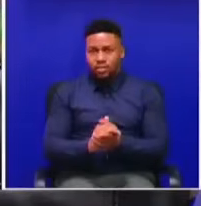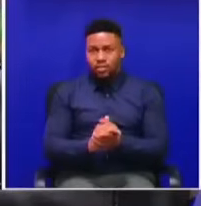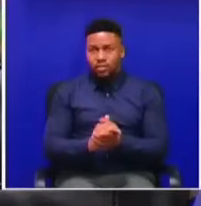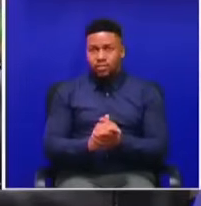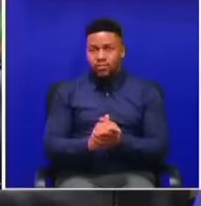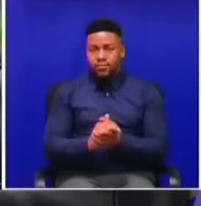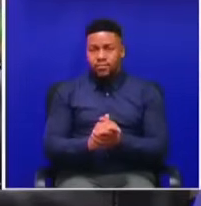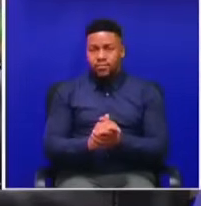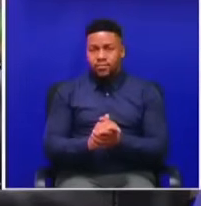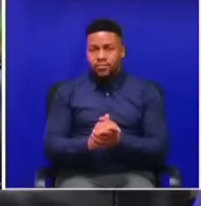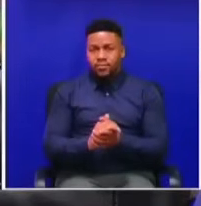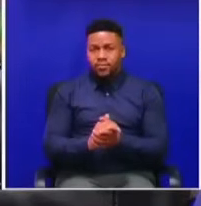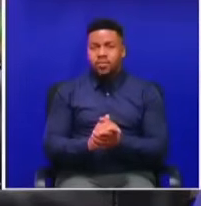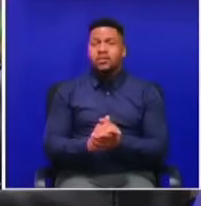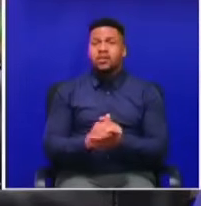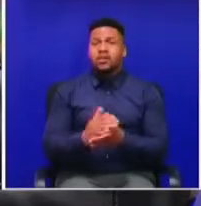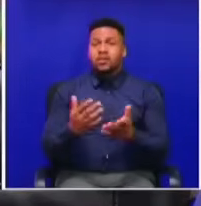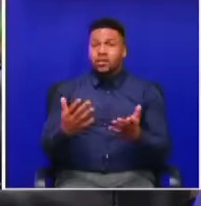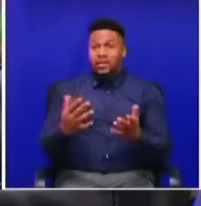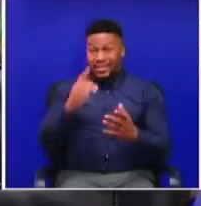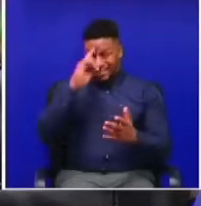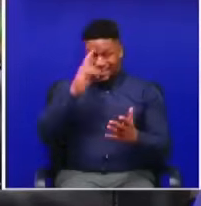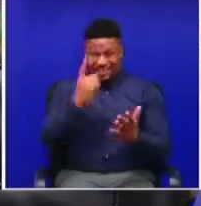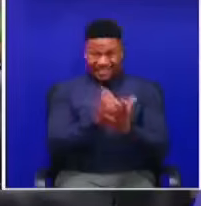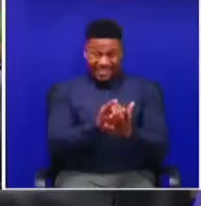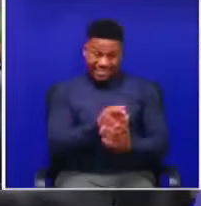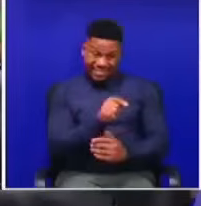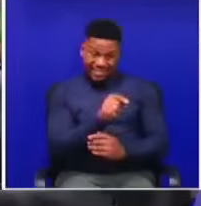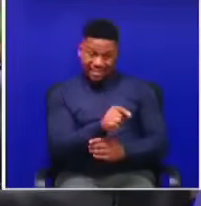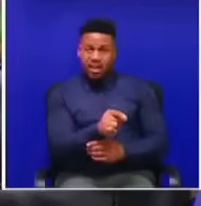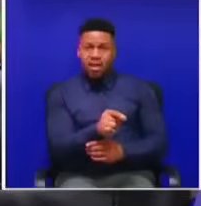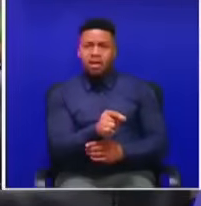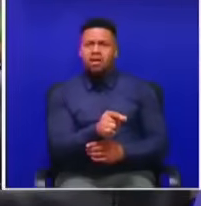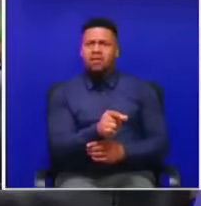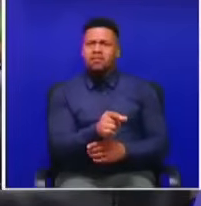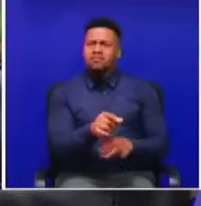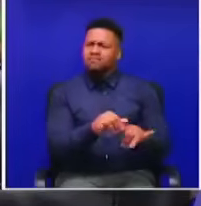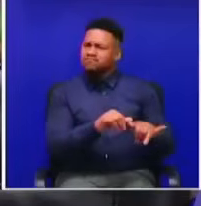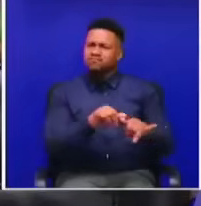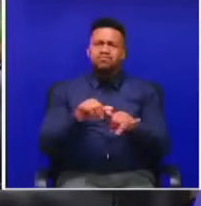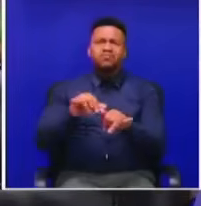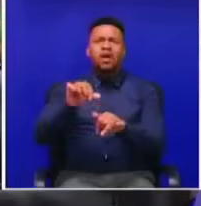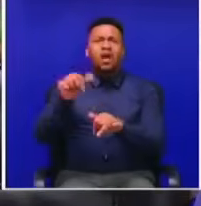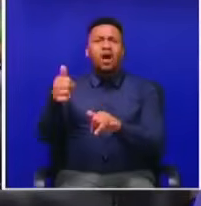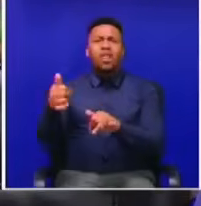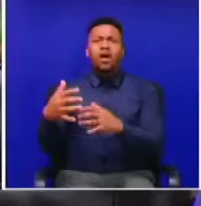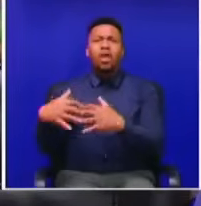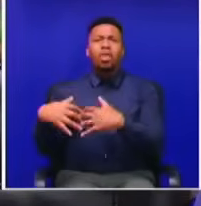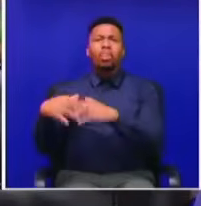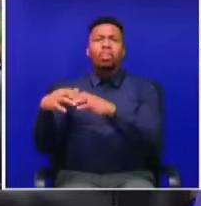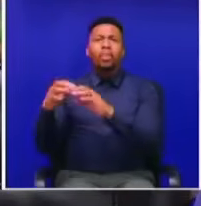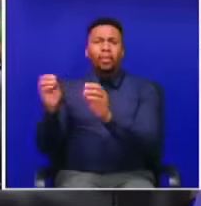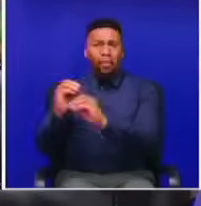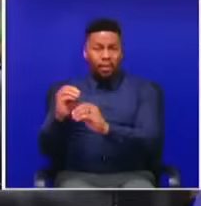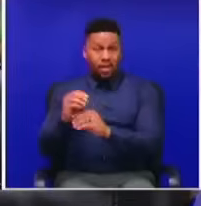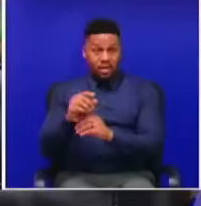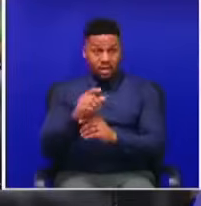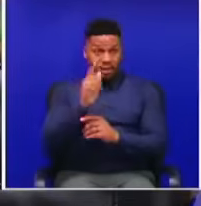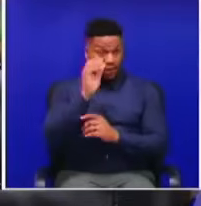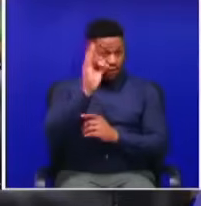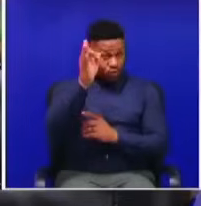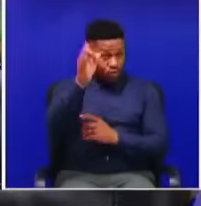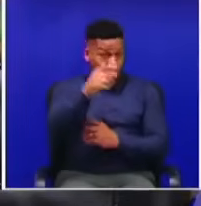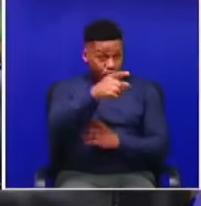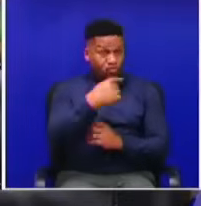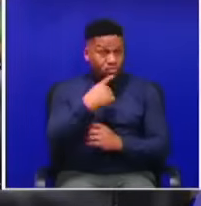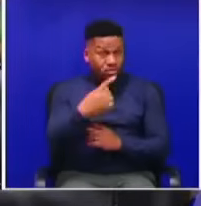bank? When this decision, like many others, is not implemented, will you say that you are shocked